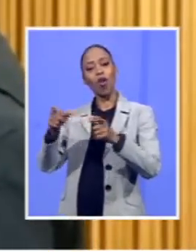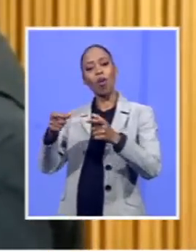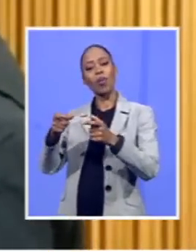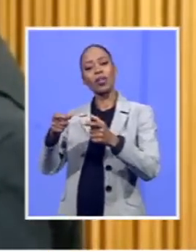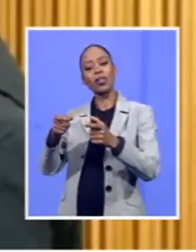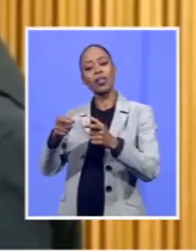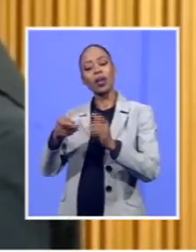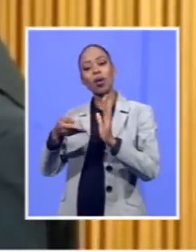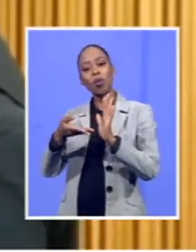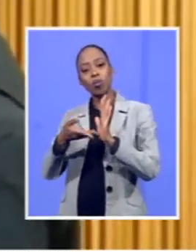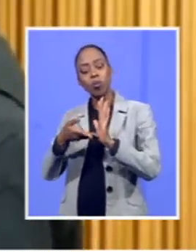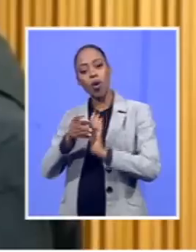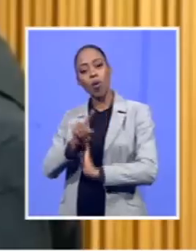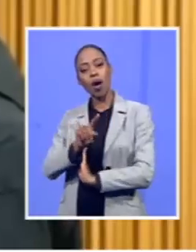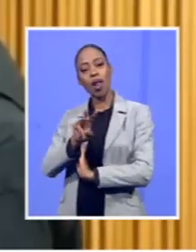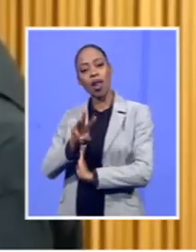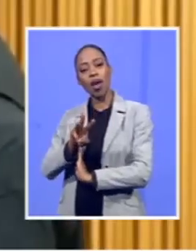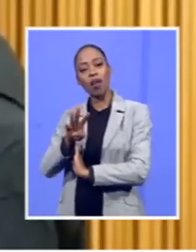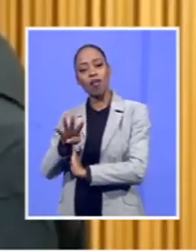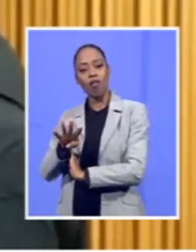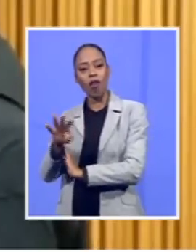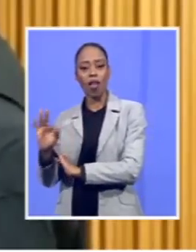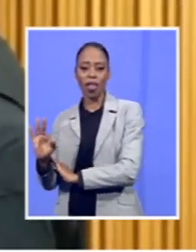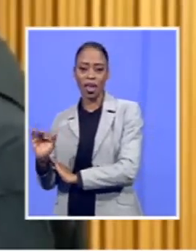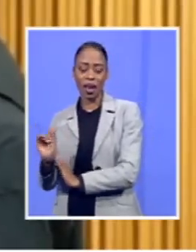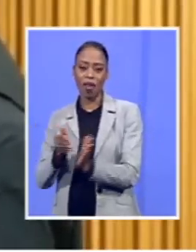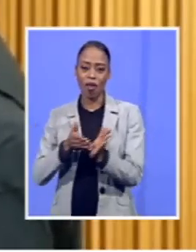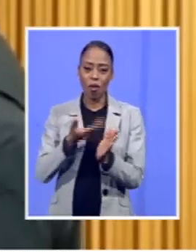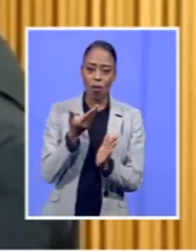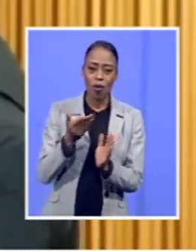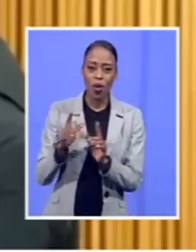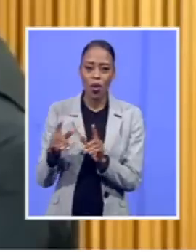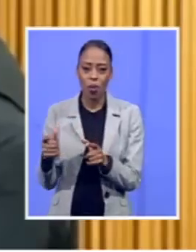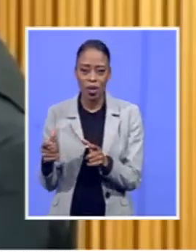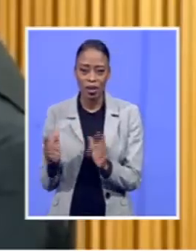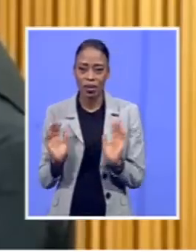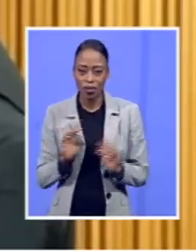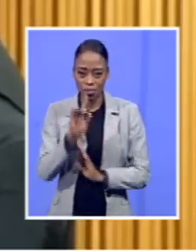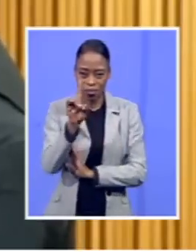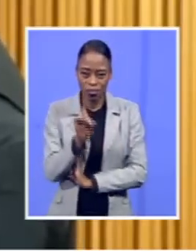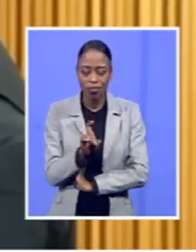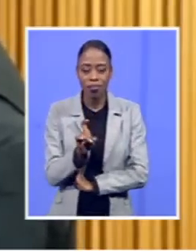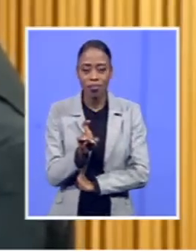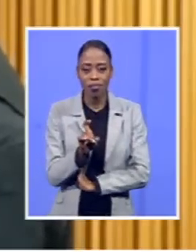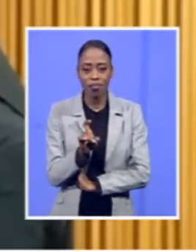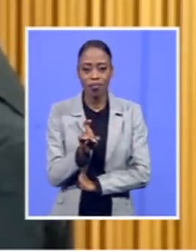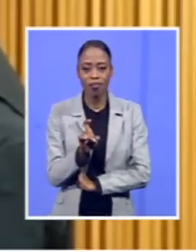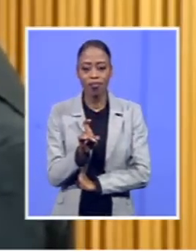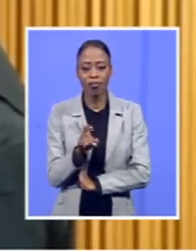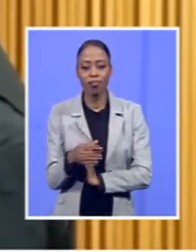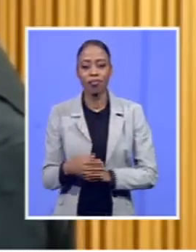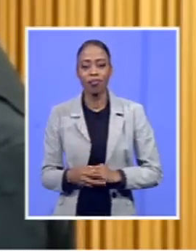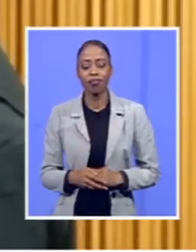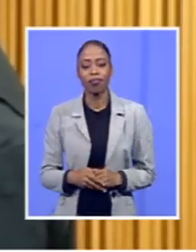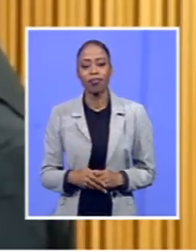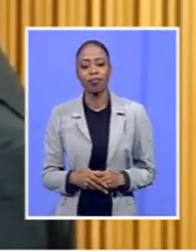in 194(3)(a). In other words, a removal committee for short. But now if you read the Constitution,